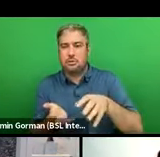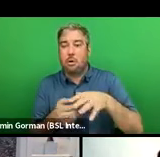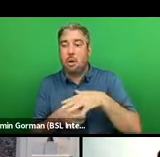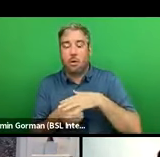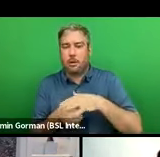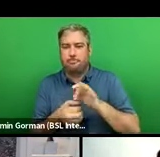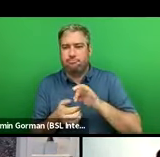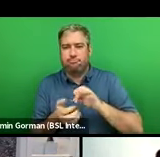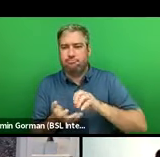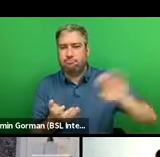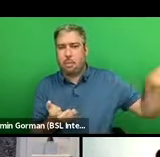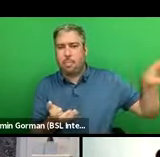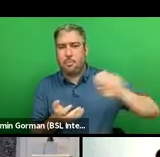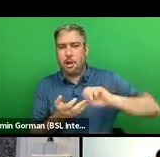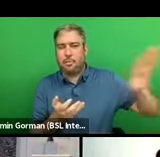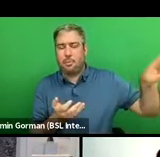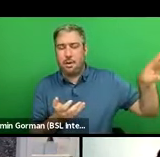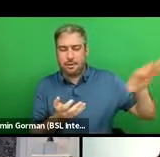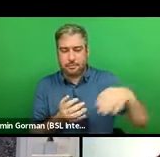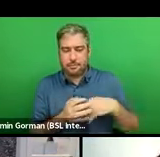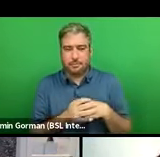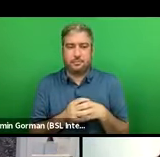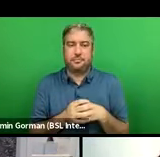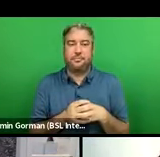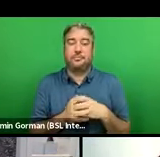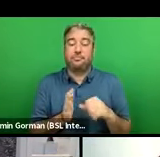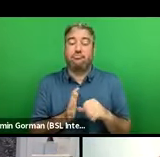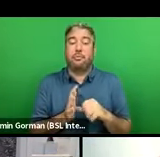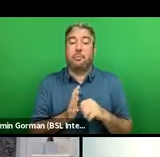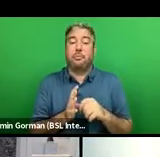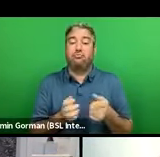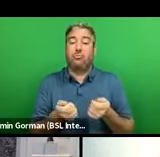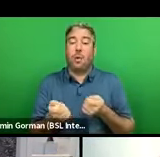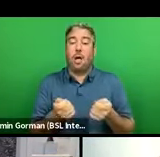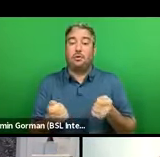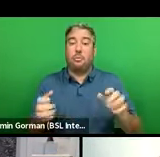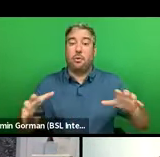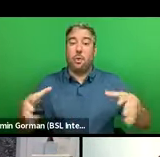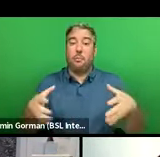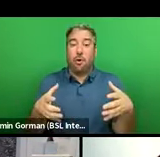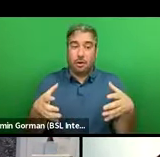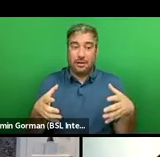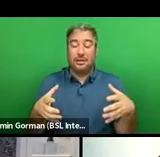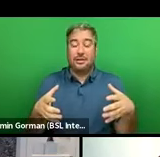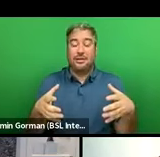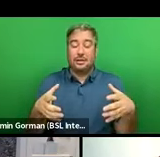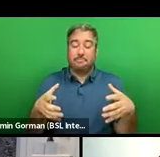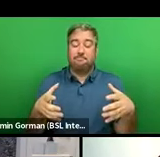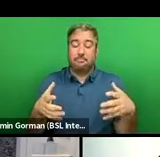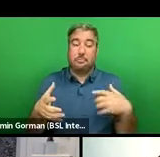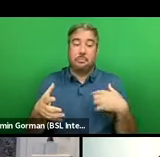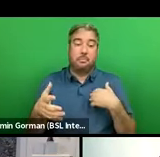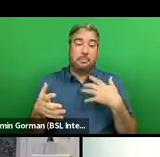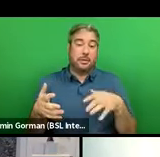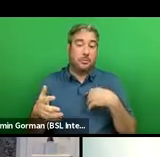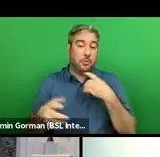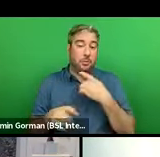and I was just mentioning that there are ways to do that. There are ways